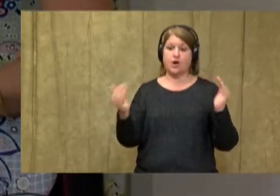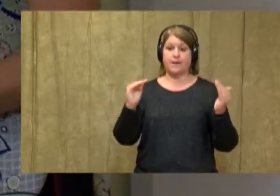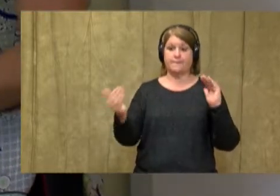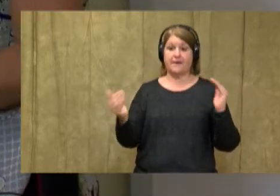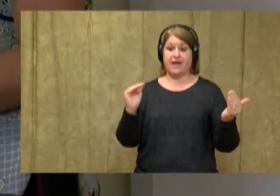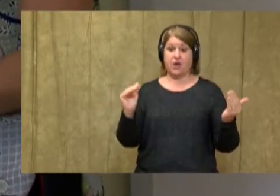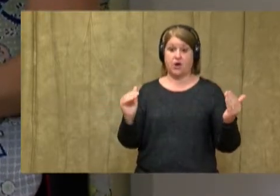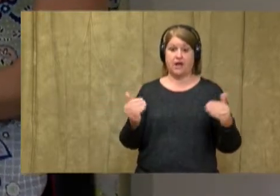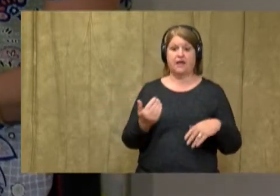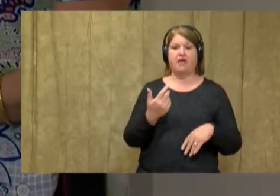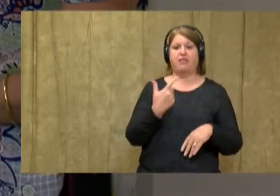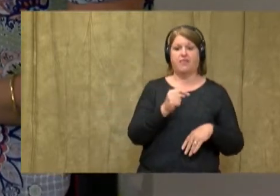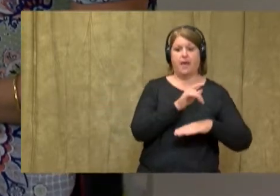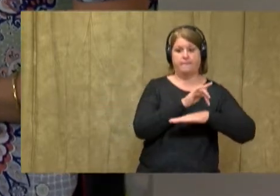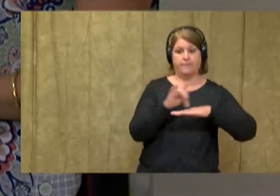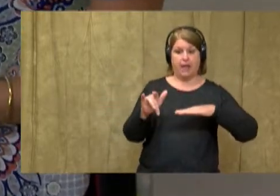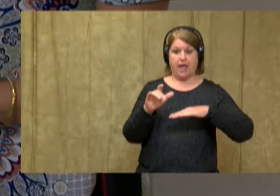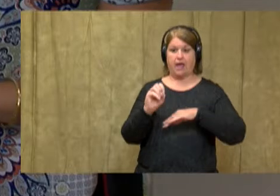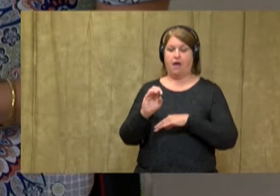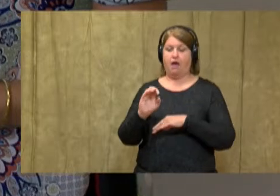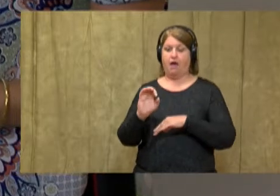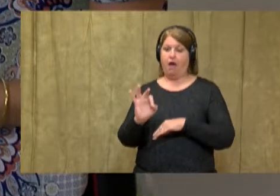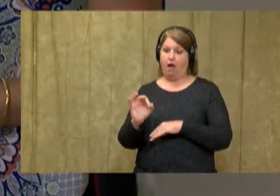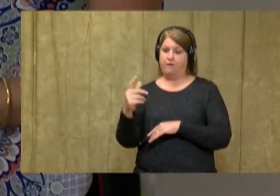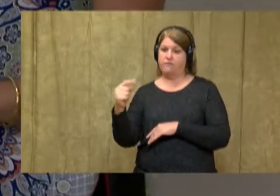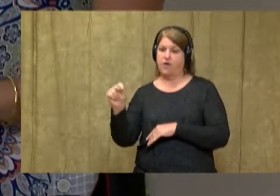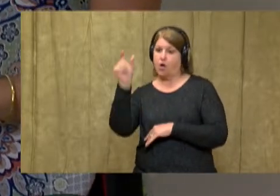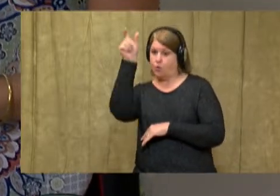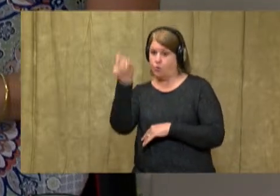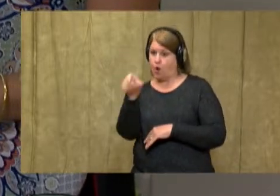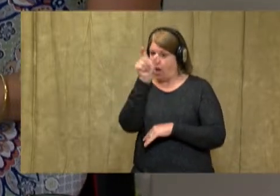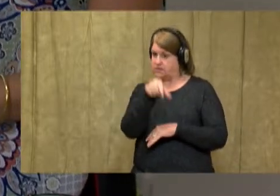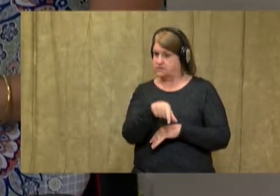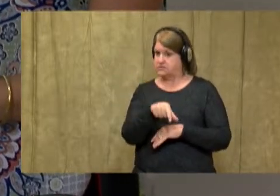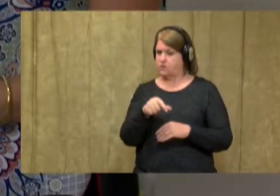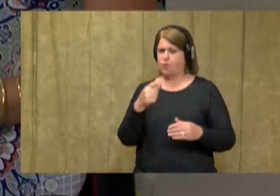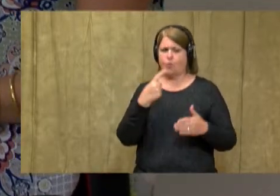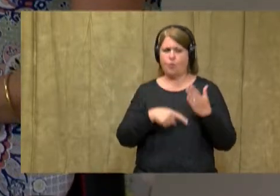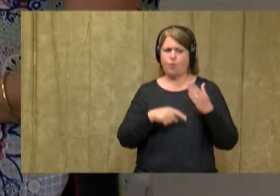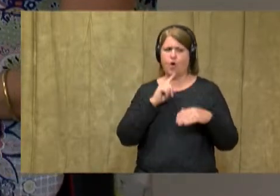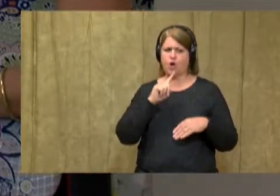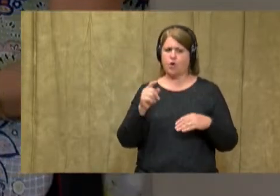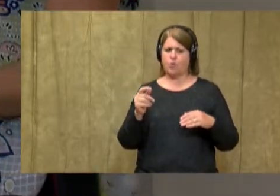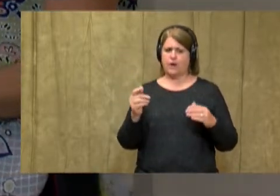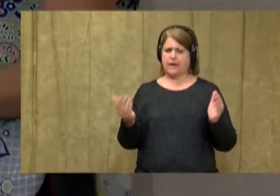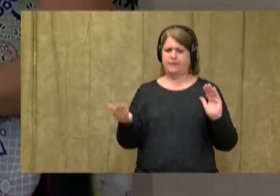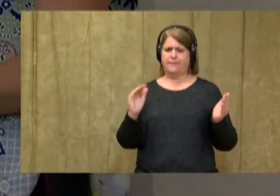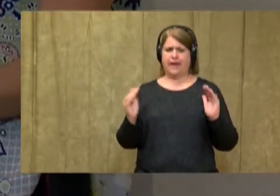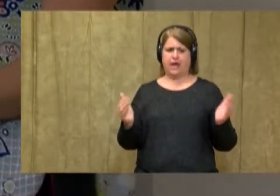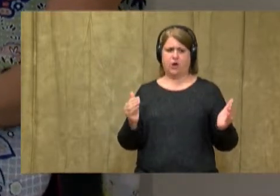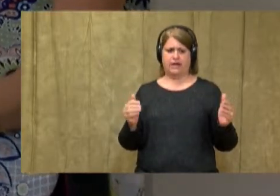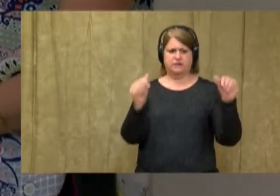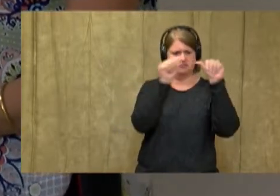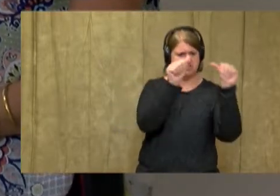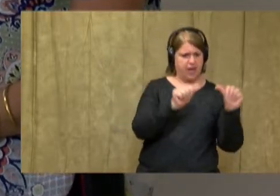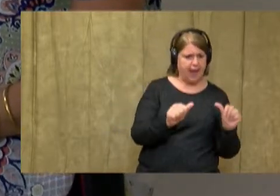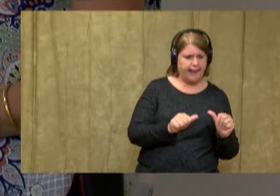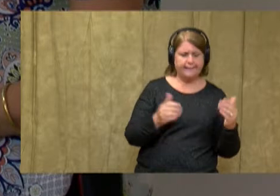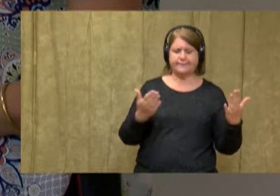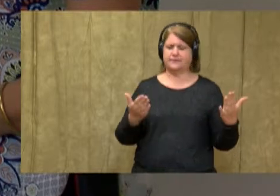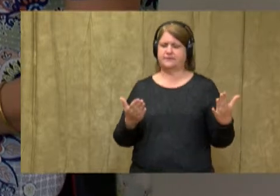the length of the rods. What were we comparing of the rods? Were we comparing the shape,